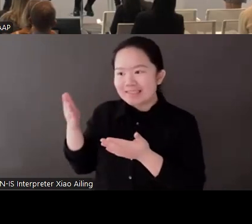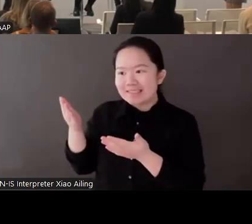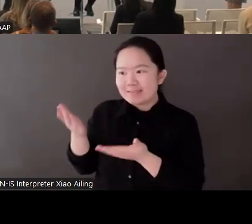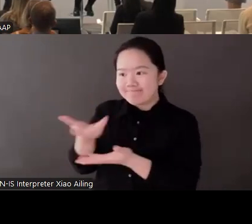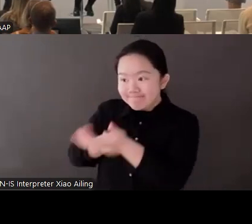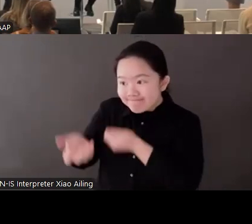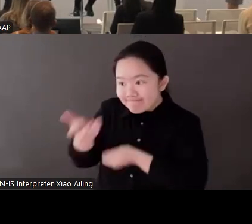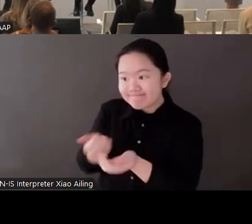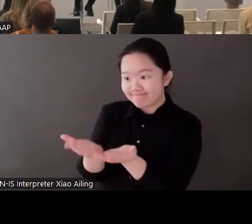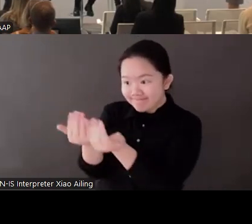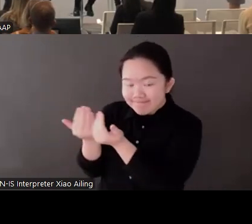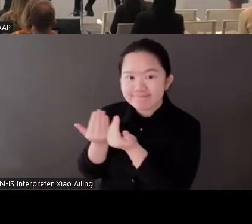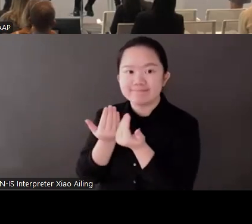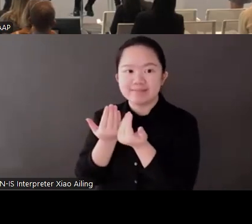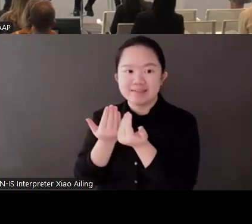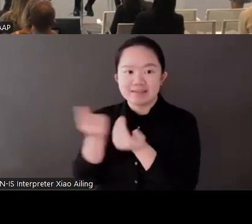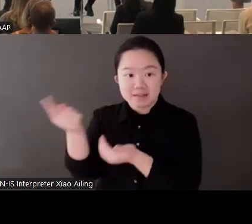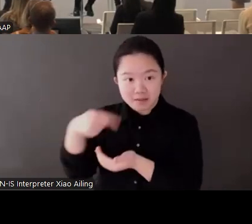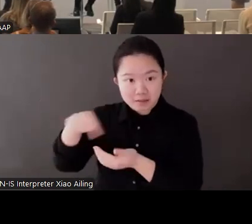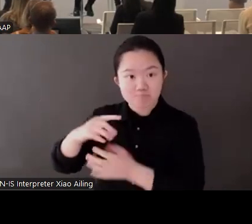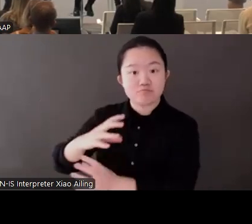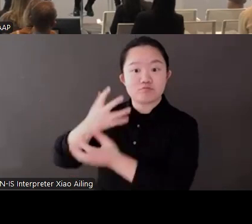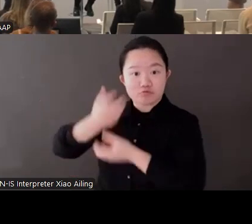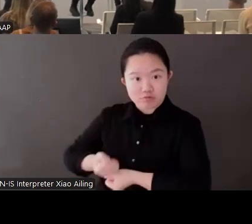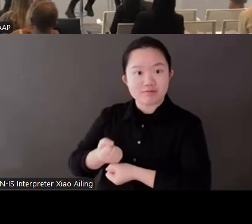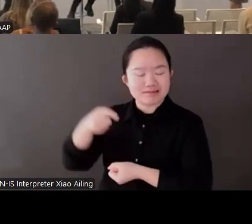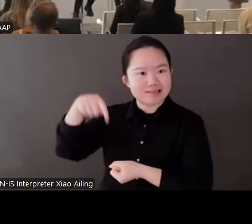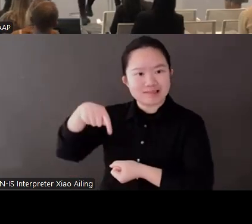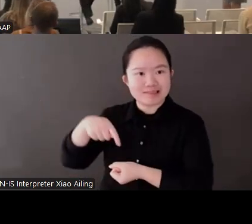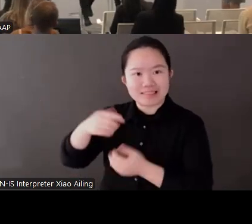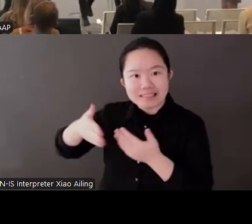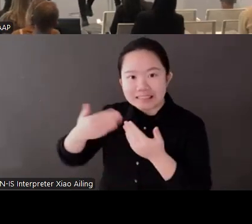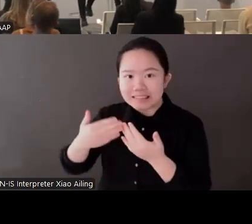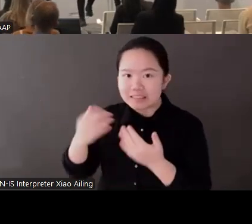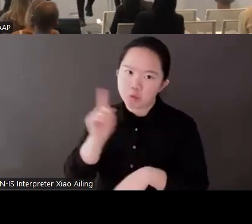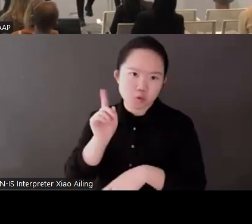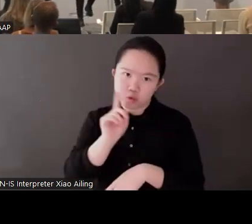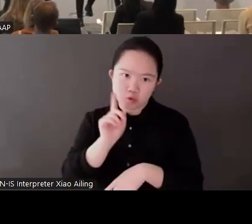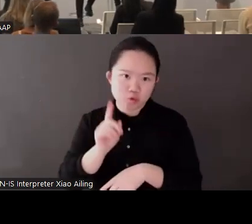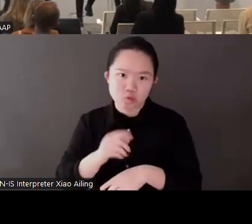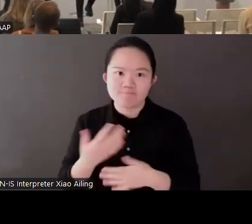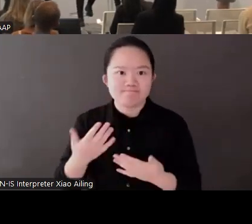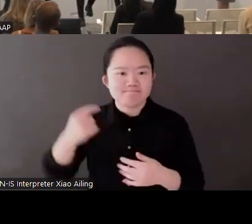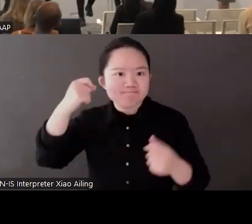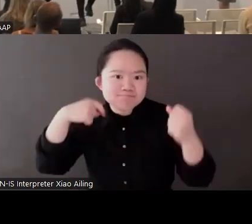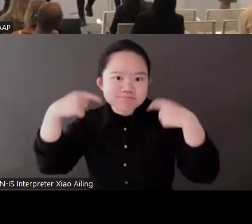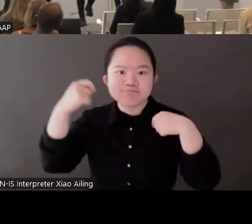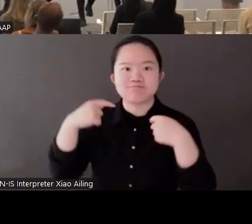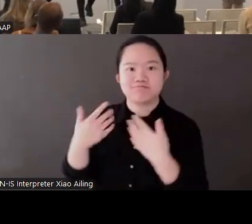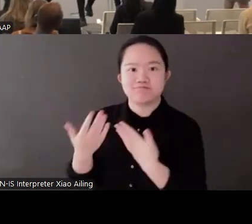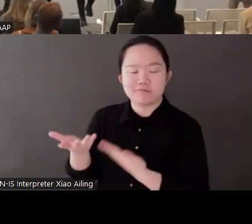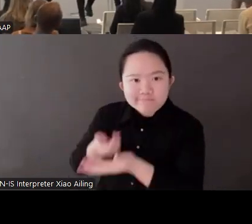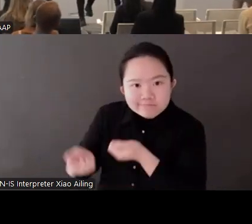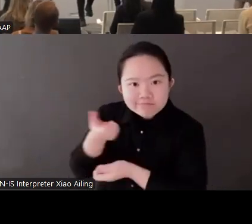convince upper management. Maybe we can interview that person then to get to know how that happened. Yeah. And